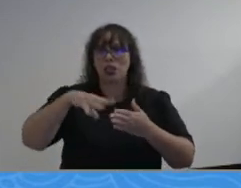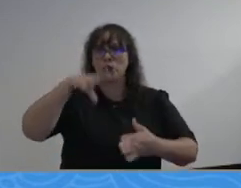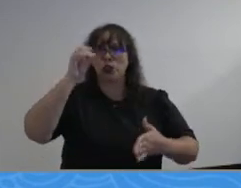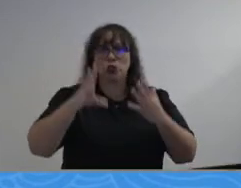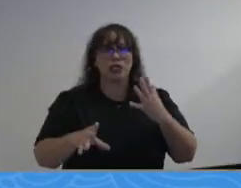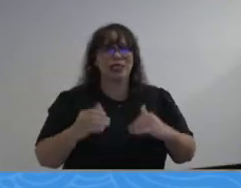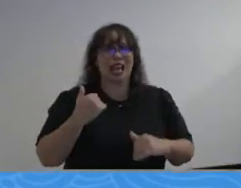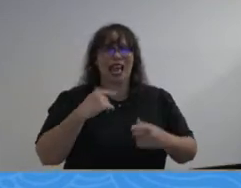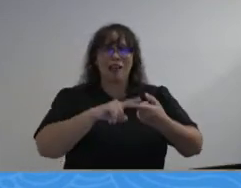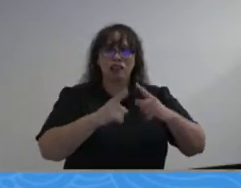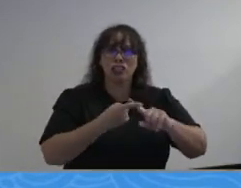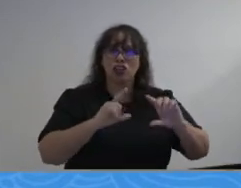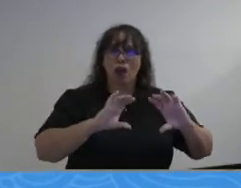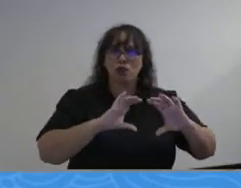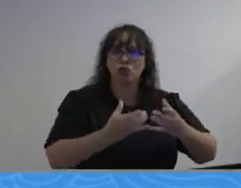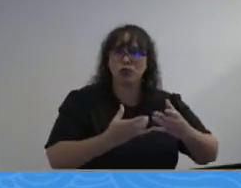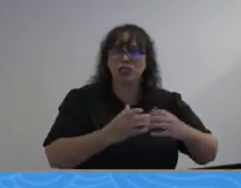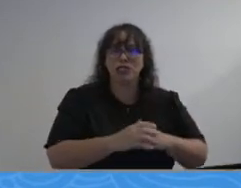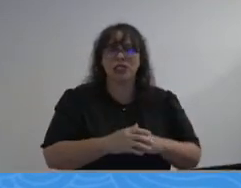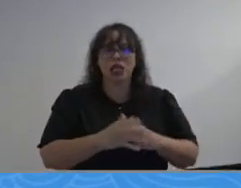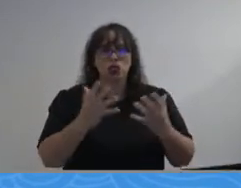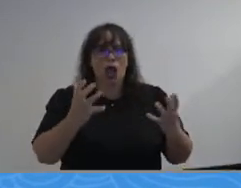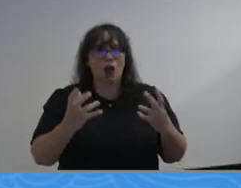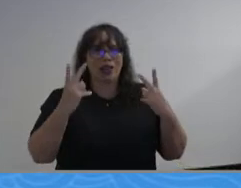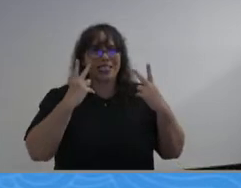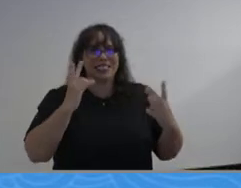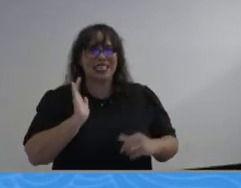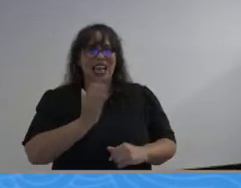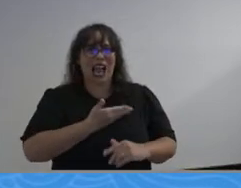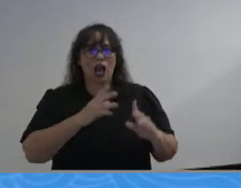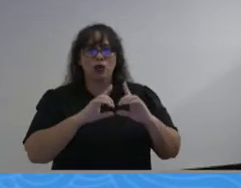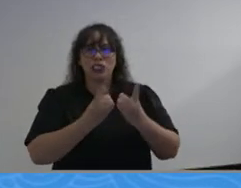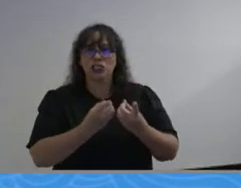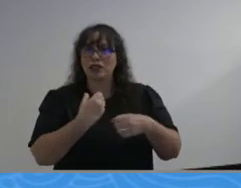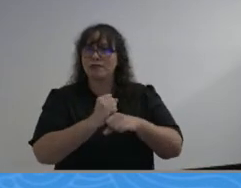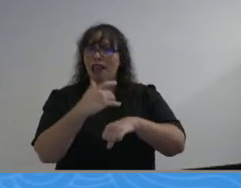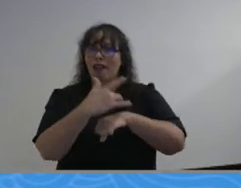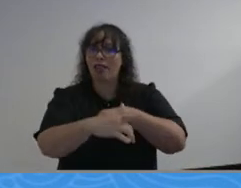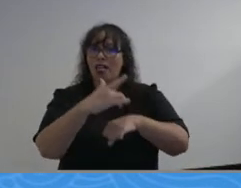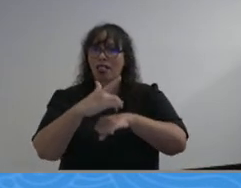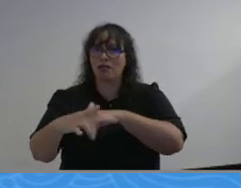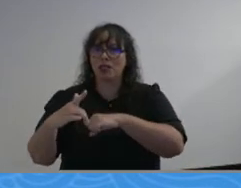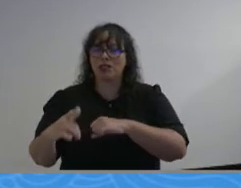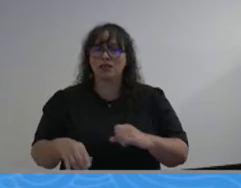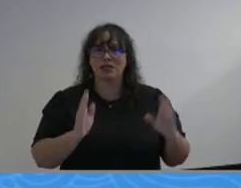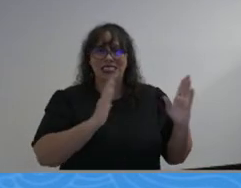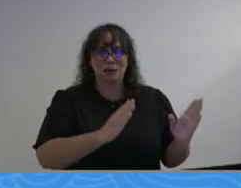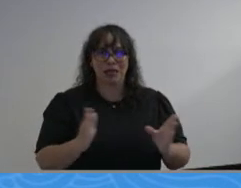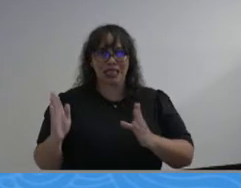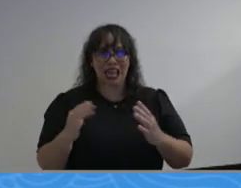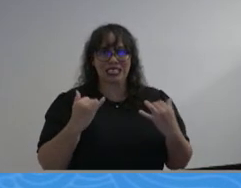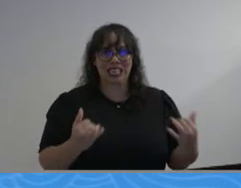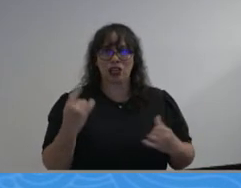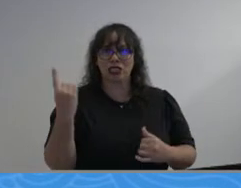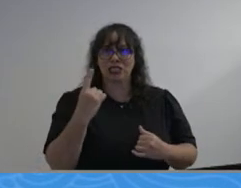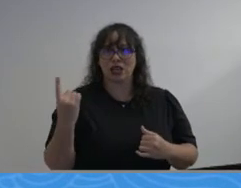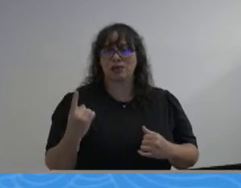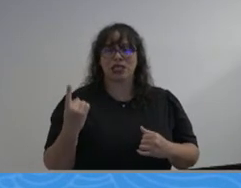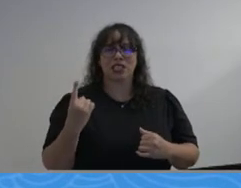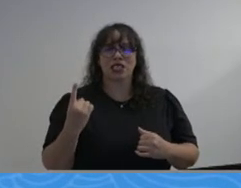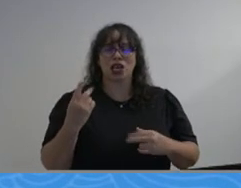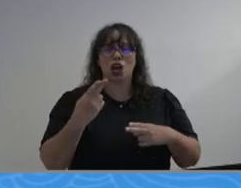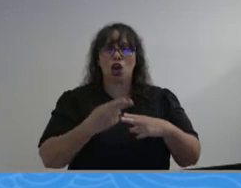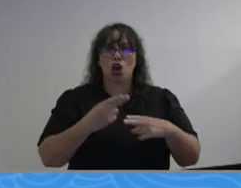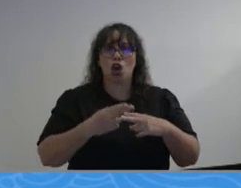I'm working. So that's what I would like to see our district make available. There's plans now for something called care